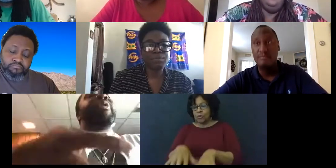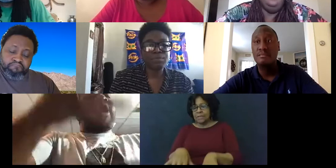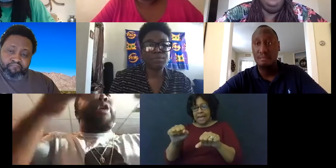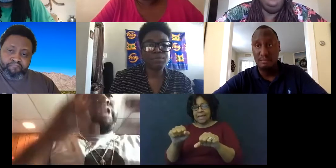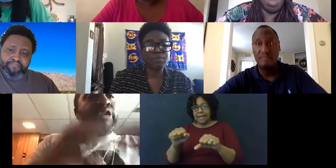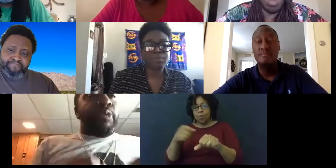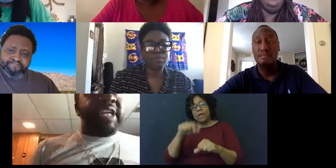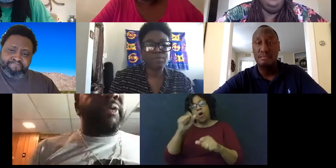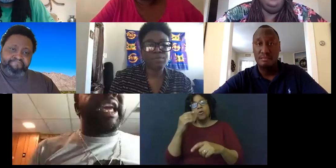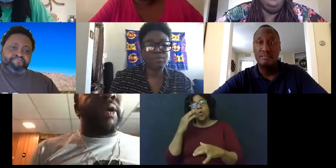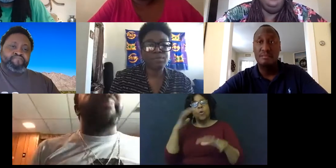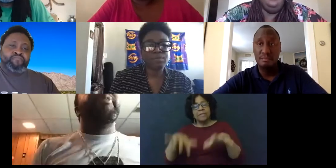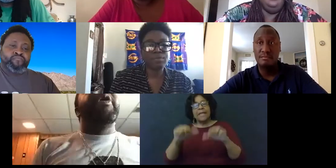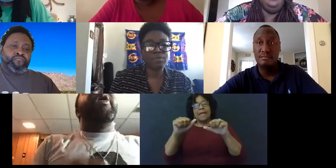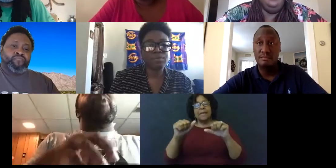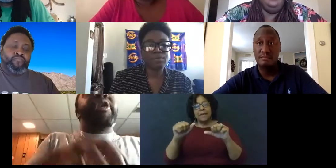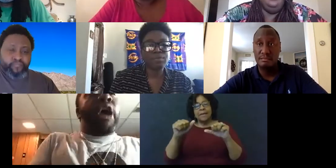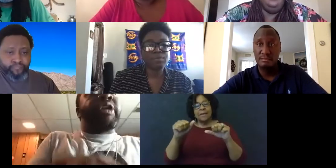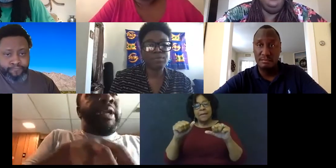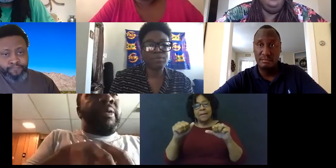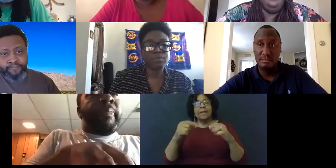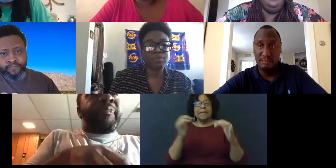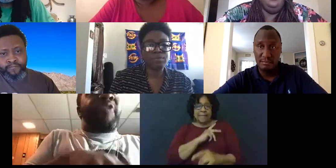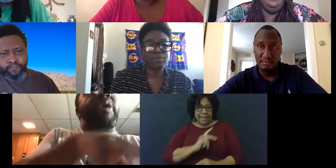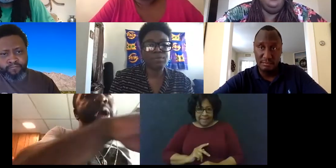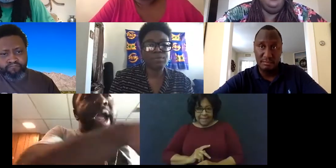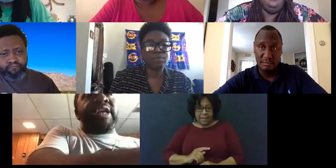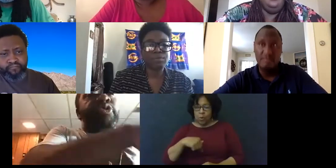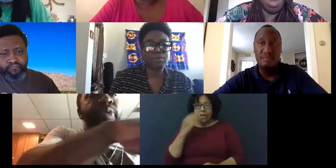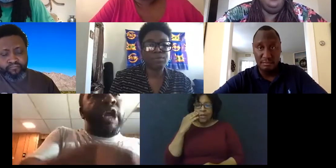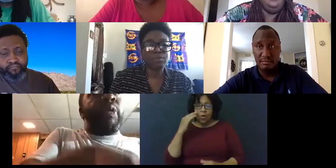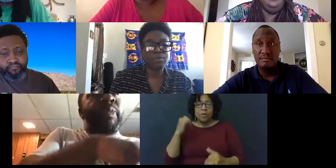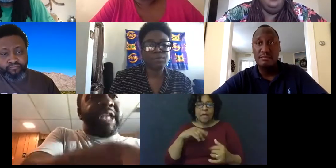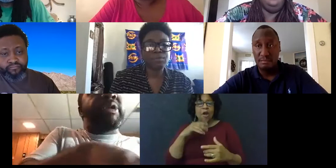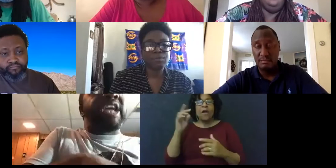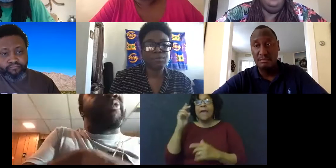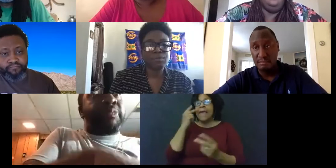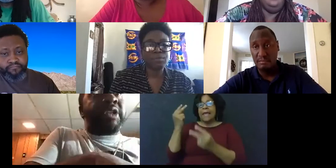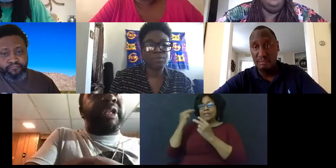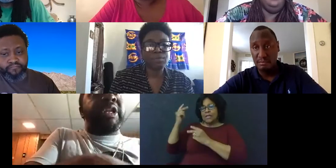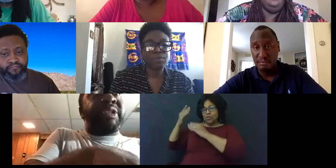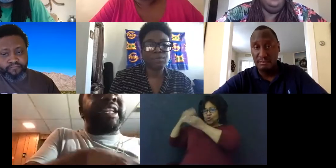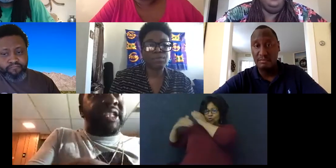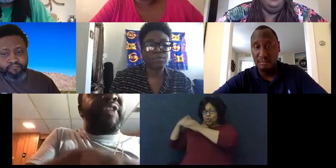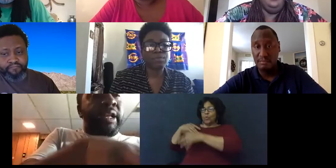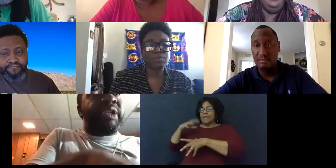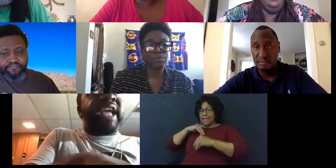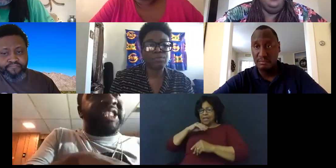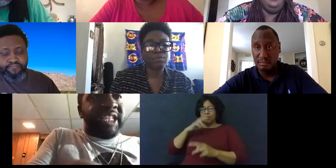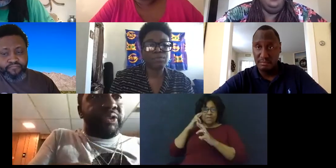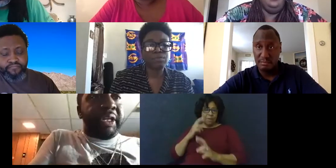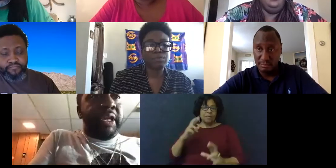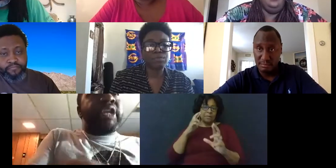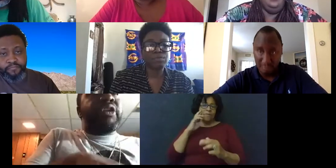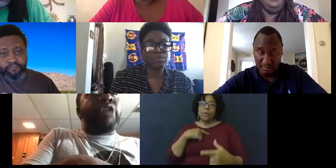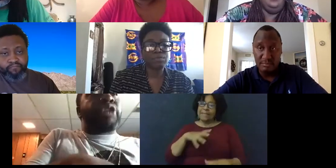taking. We all know that we're going to take care. We know that we, from our ancestors, we know when we take responsibility and we take that stuff, we take